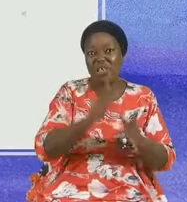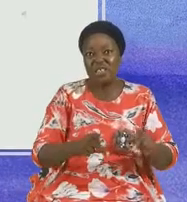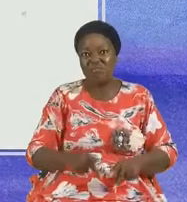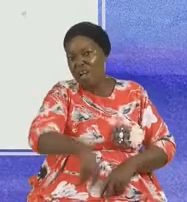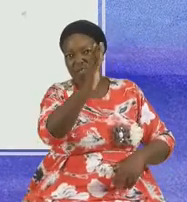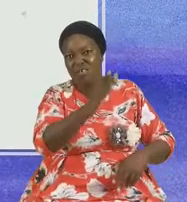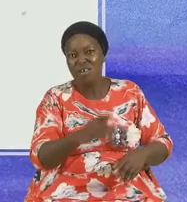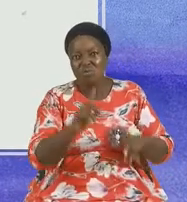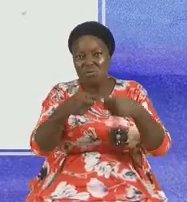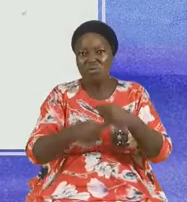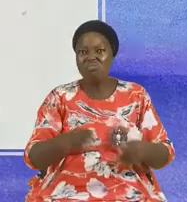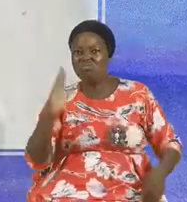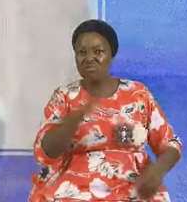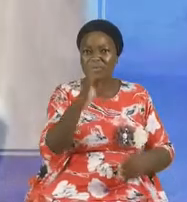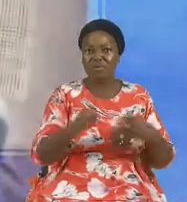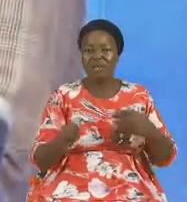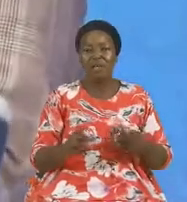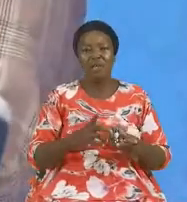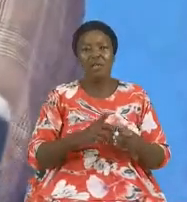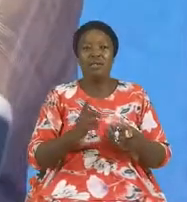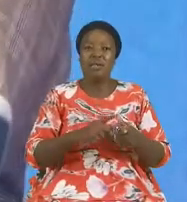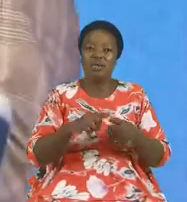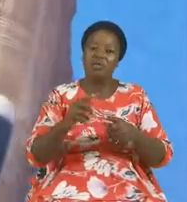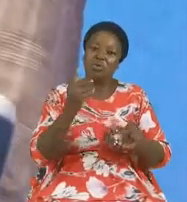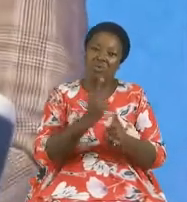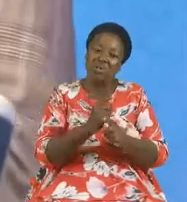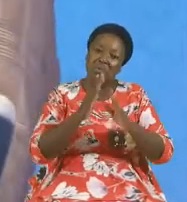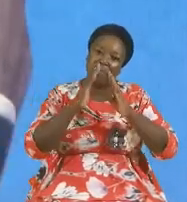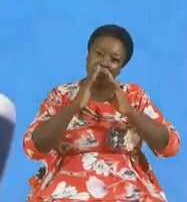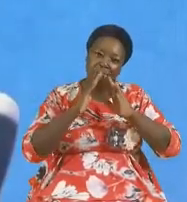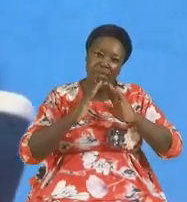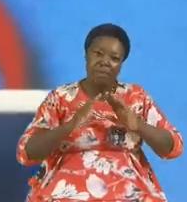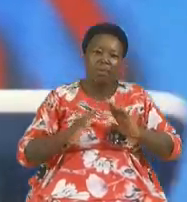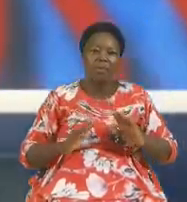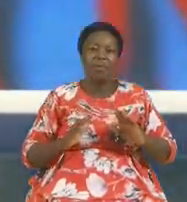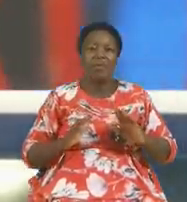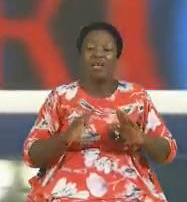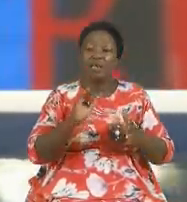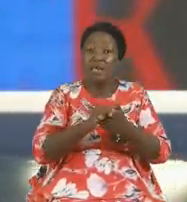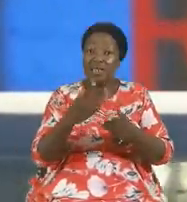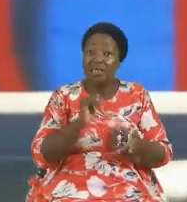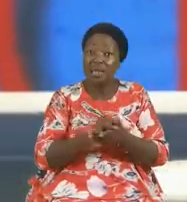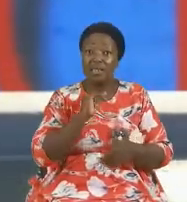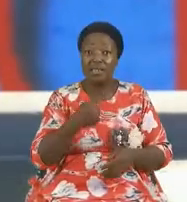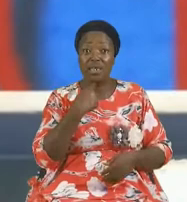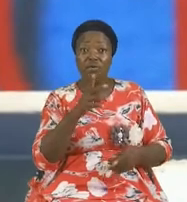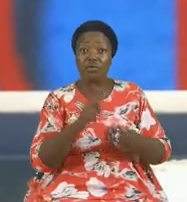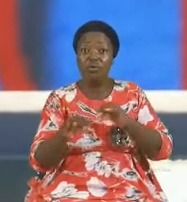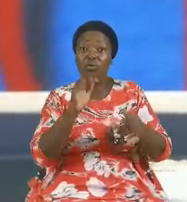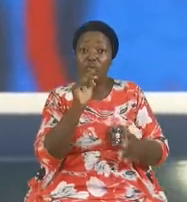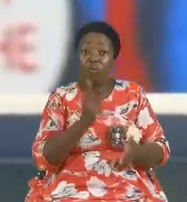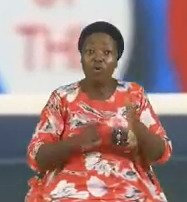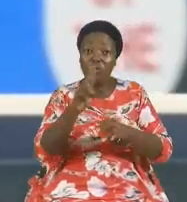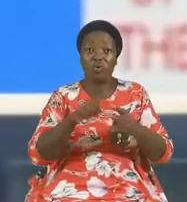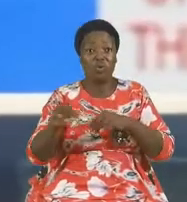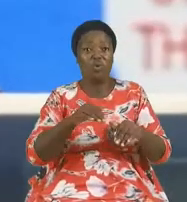person, dense and dumb. Get up and slap him. Then you deny yourself. That thing that